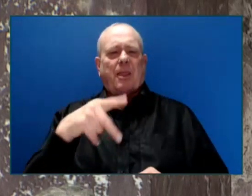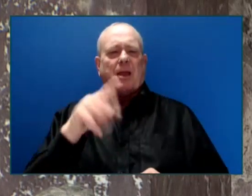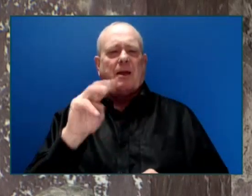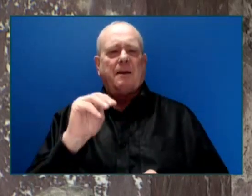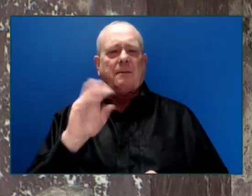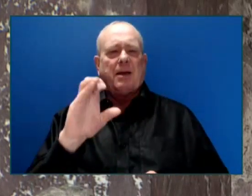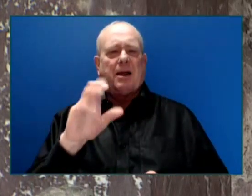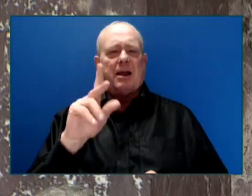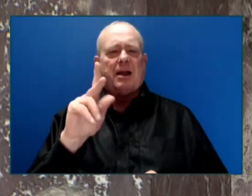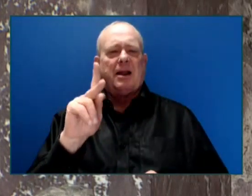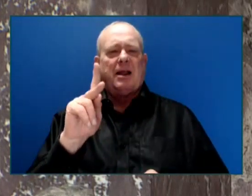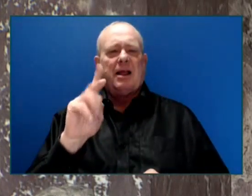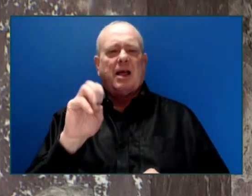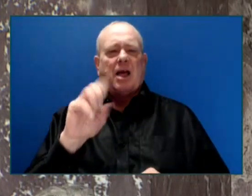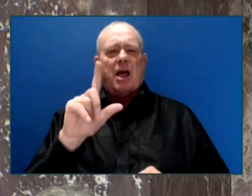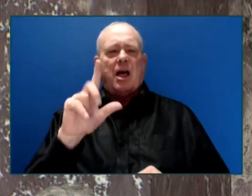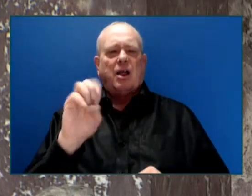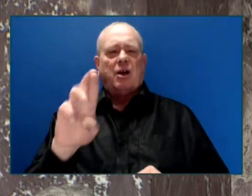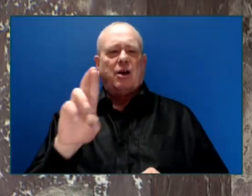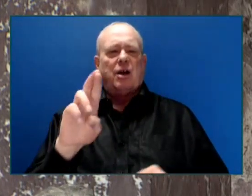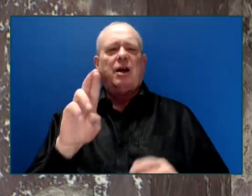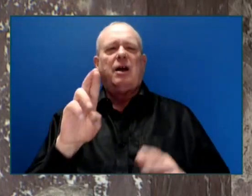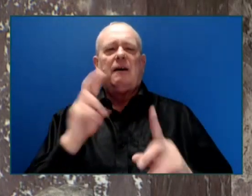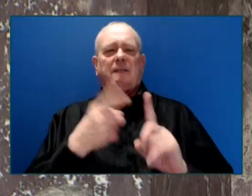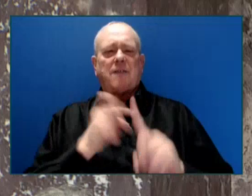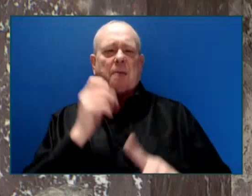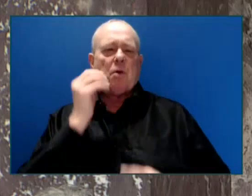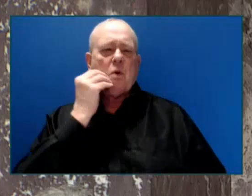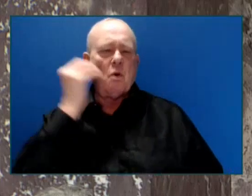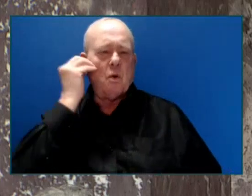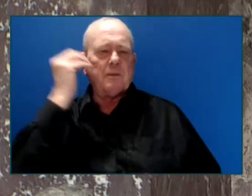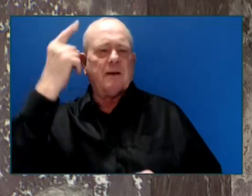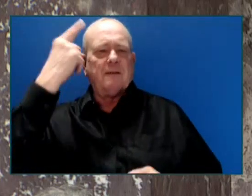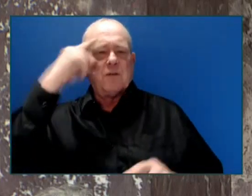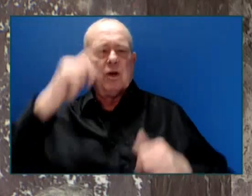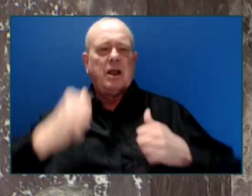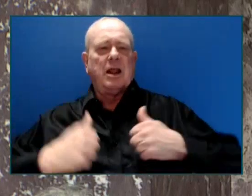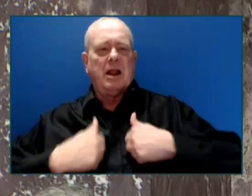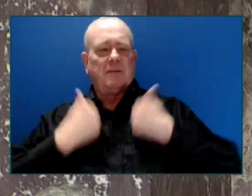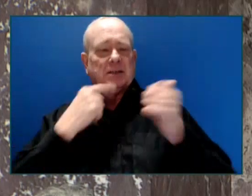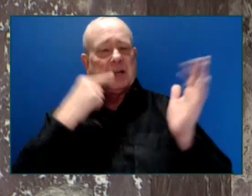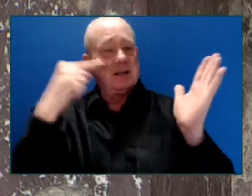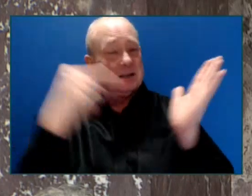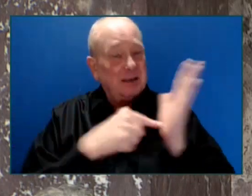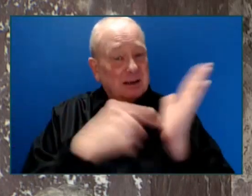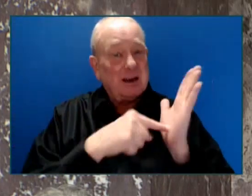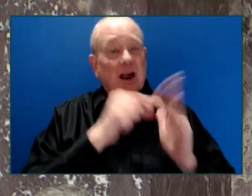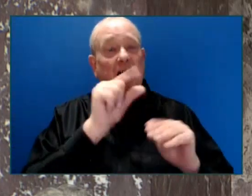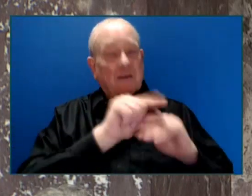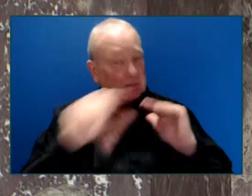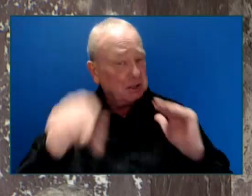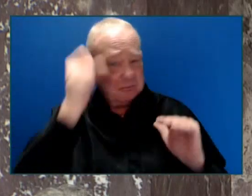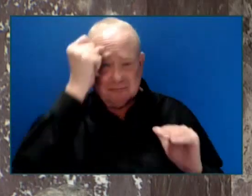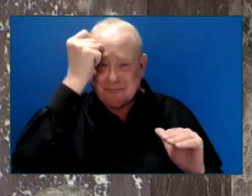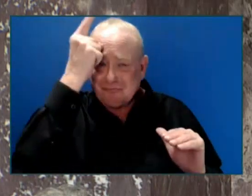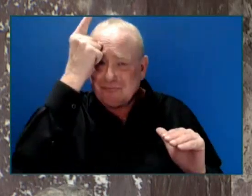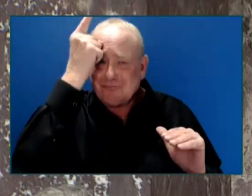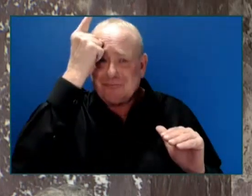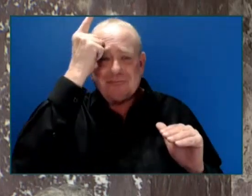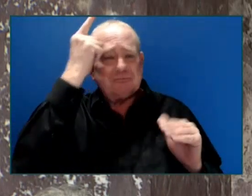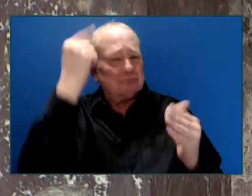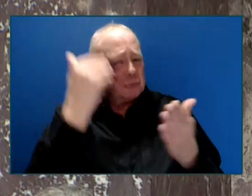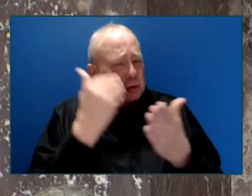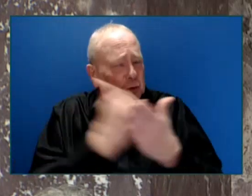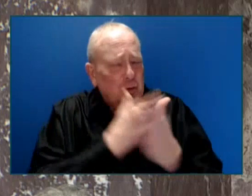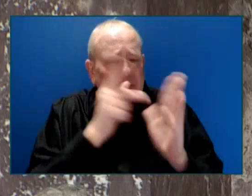from Homes for Living says the government seems to get it. On small-scale multi-unit change, I would like to say that this makes a dent in the supply